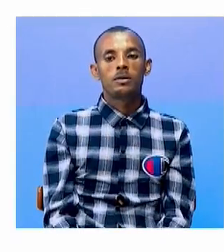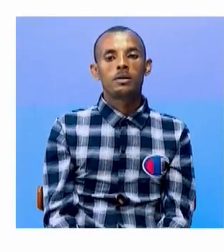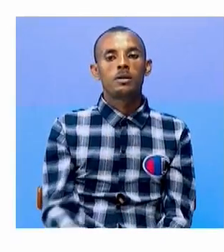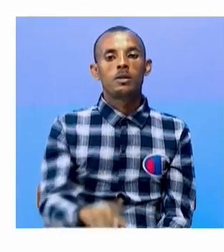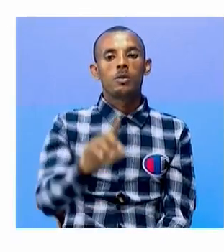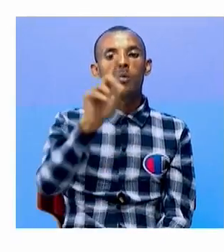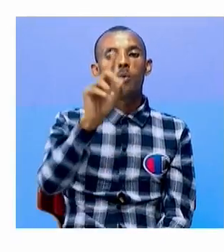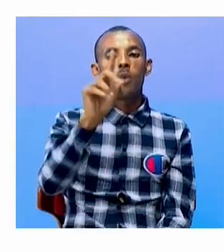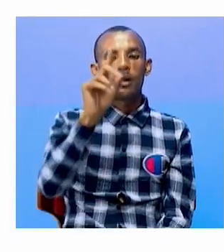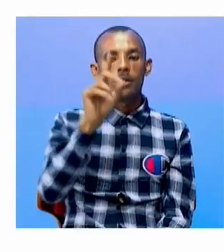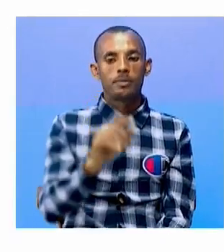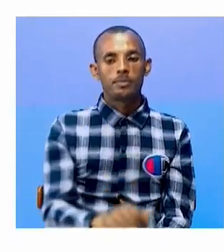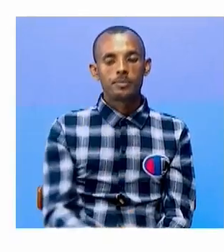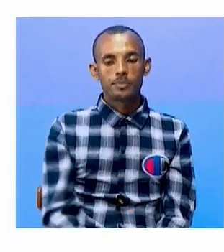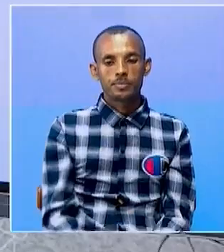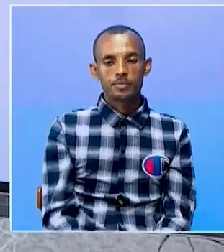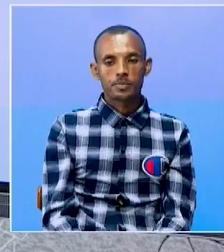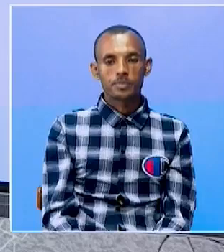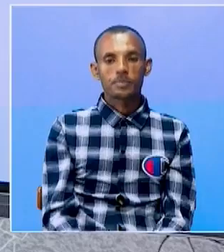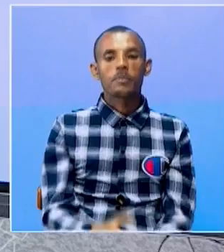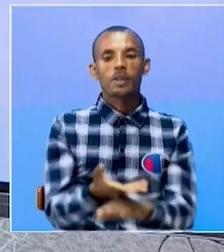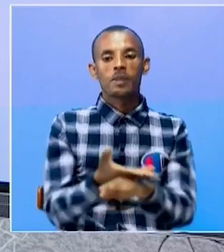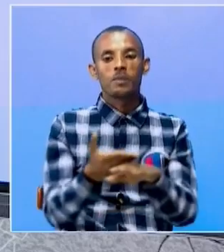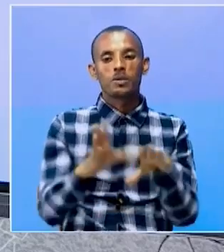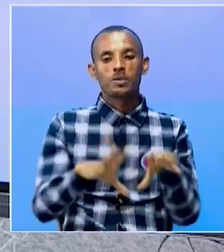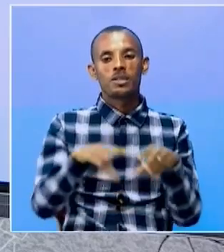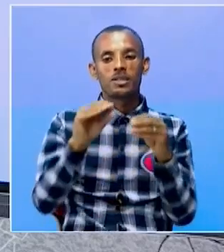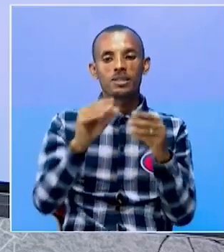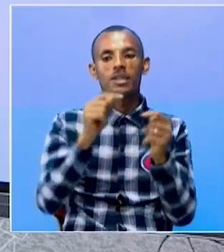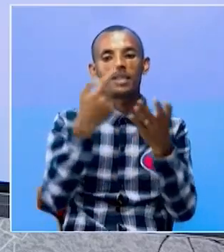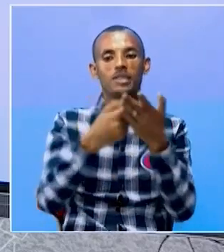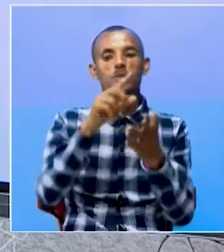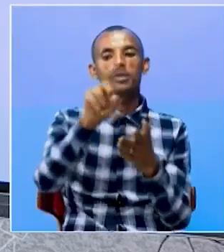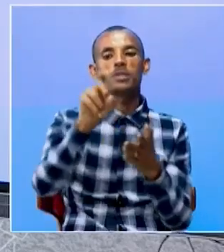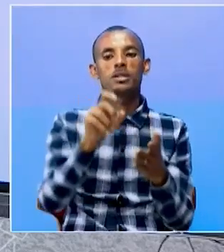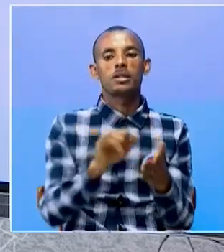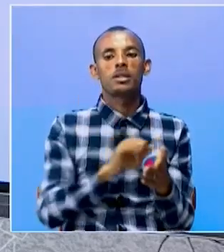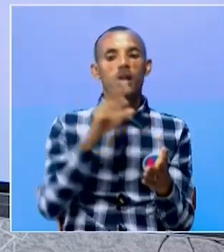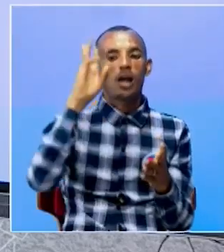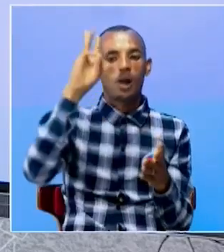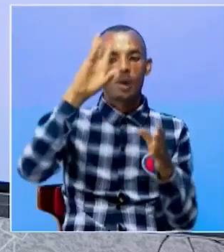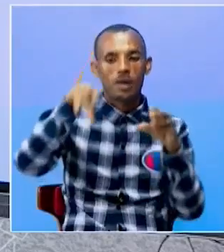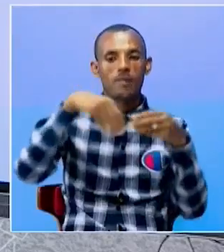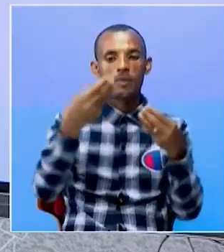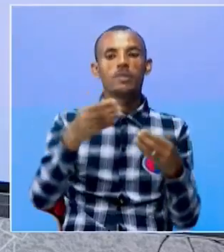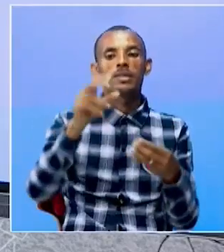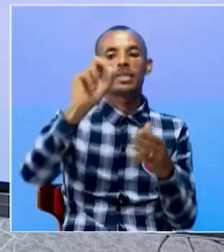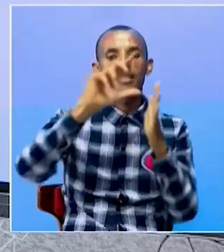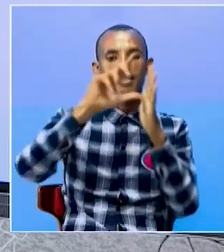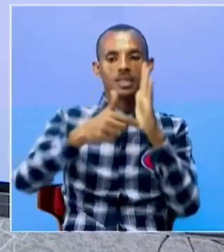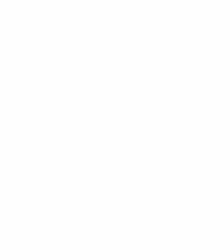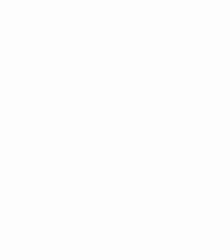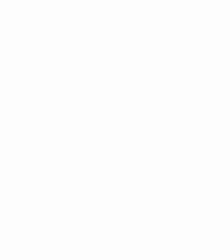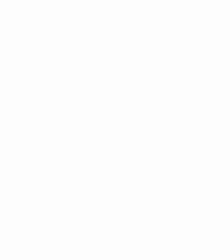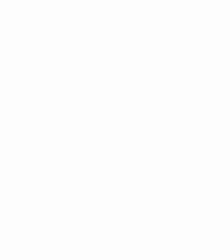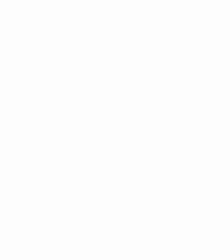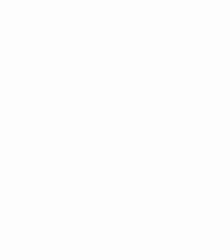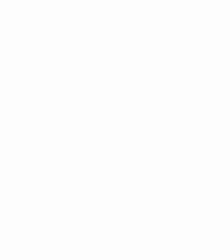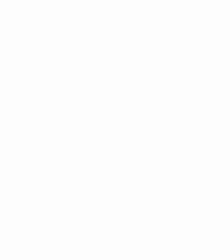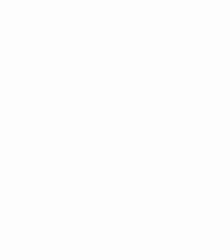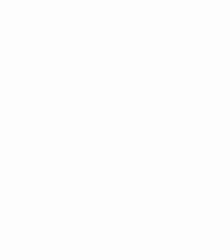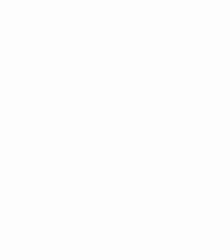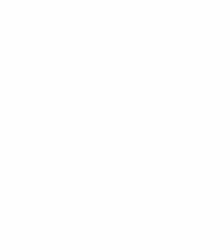1. Please, students, try this question. I will give you 30 seconds for this.